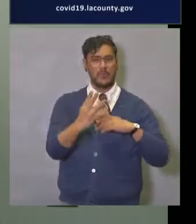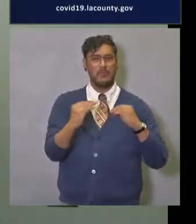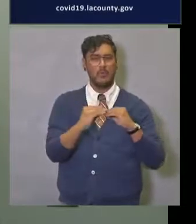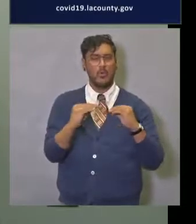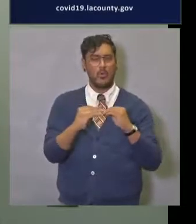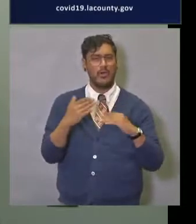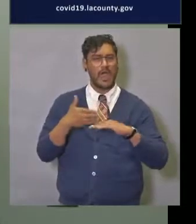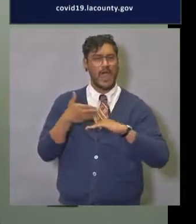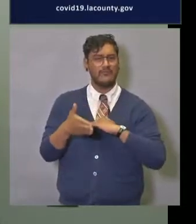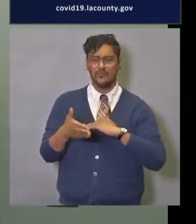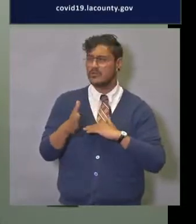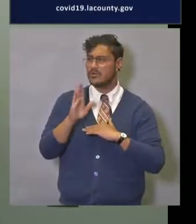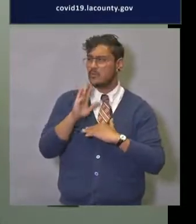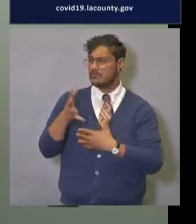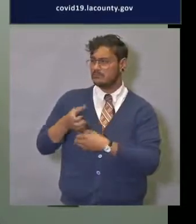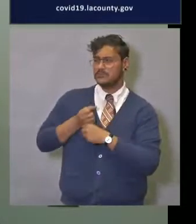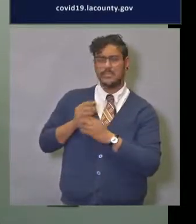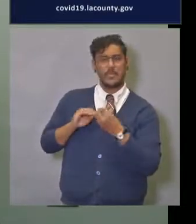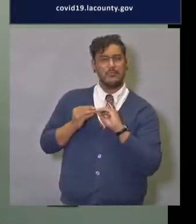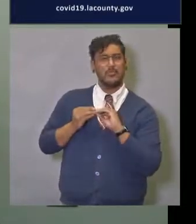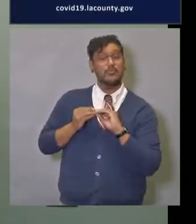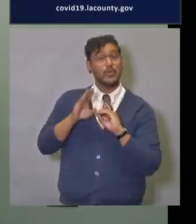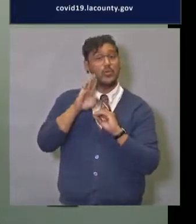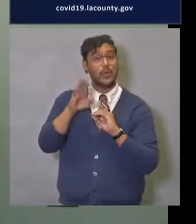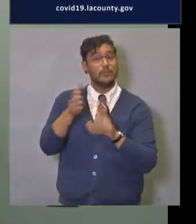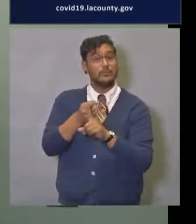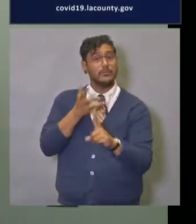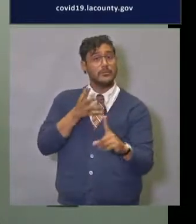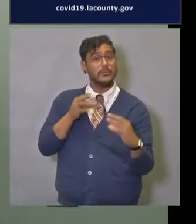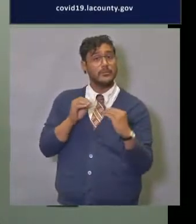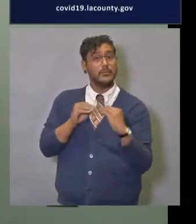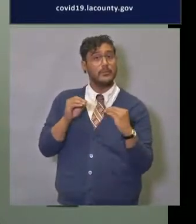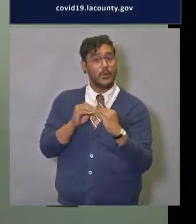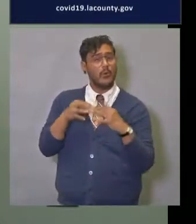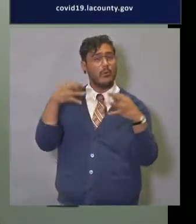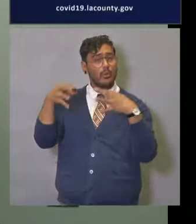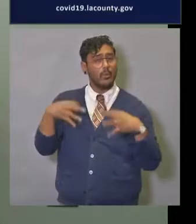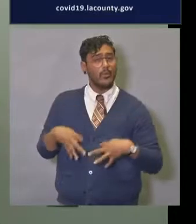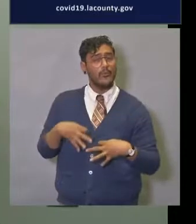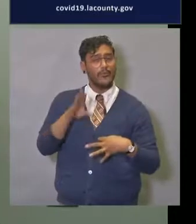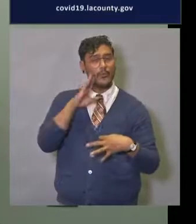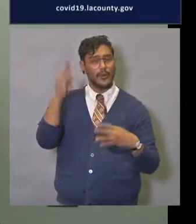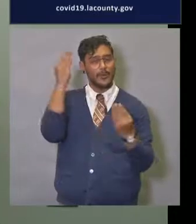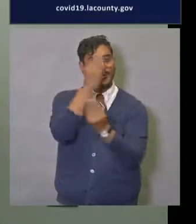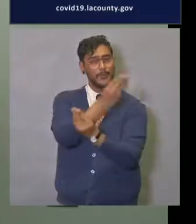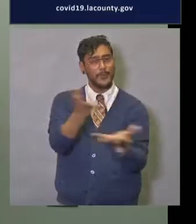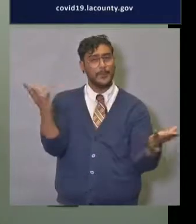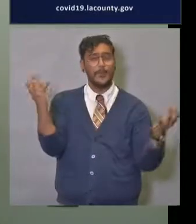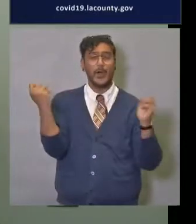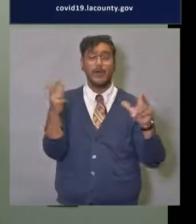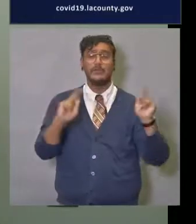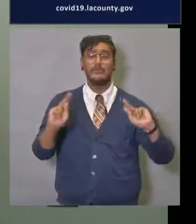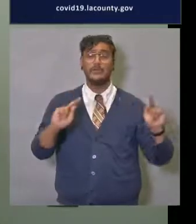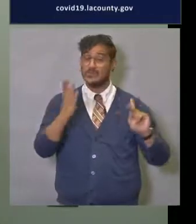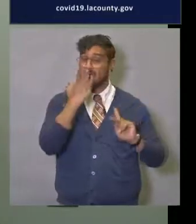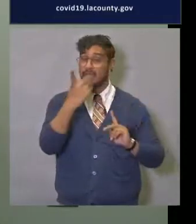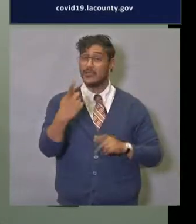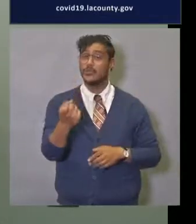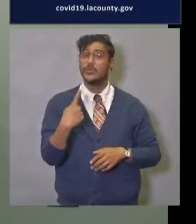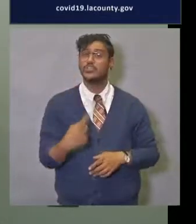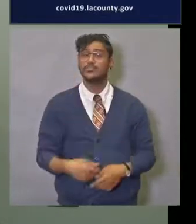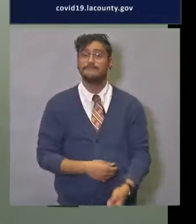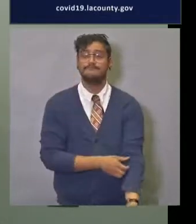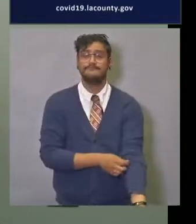week. And we'll have more detailed plans that we'll be able to share with everyone. But thanks for that question.